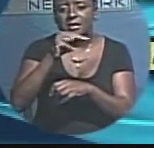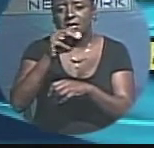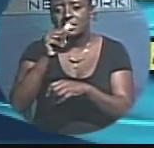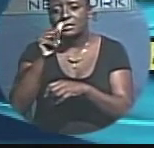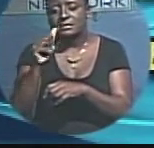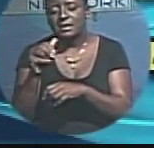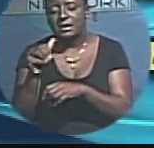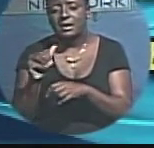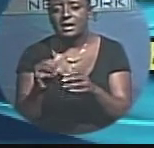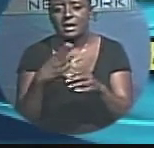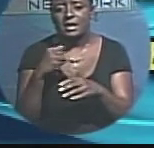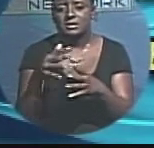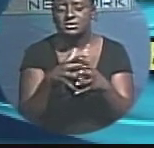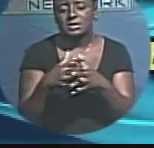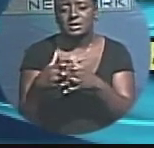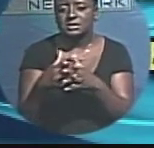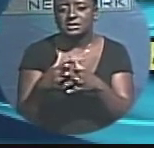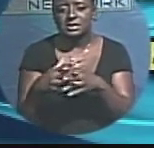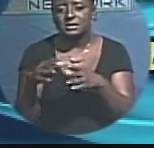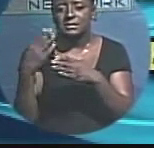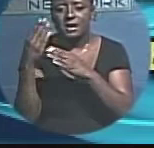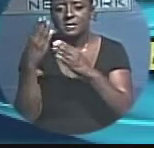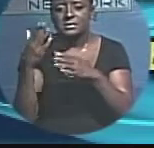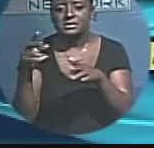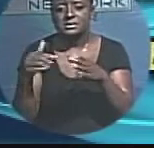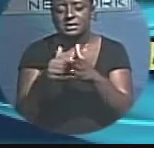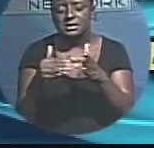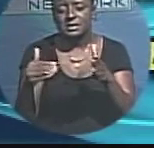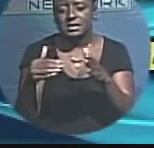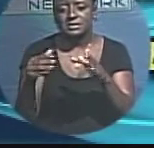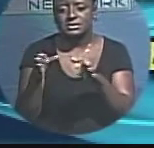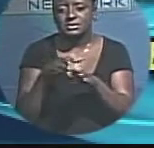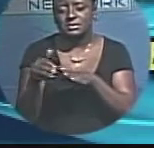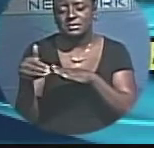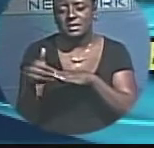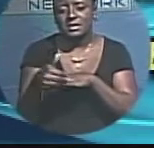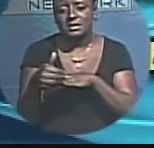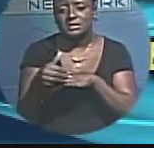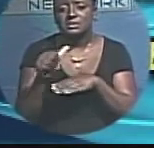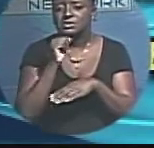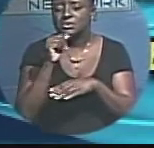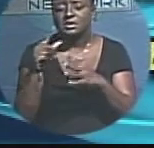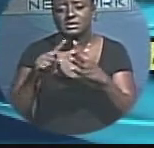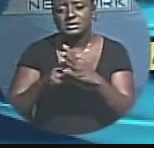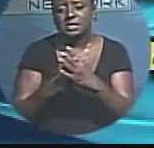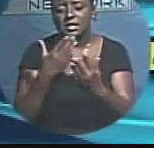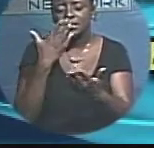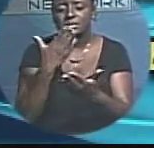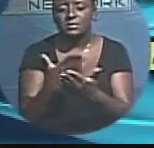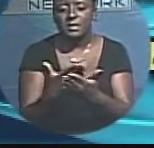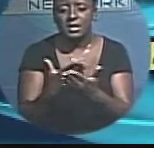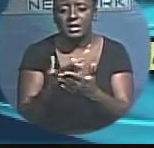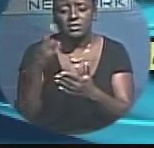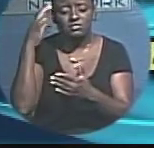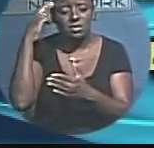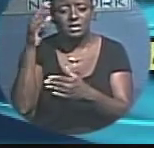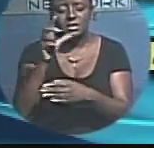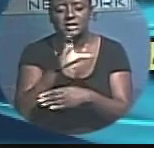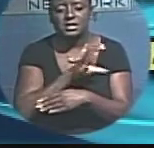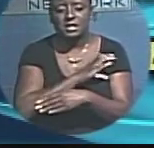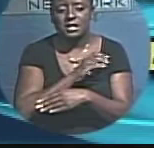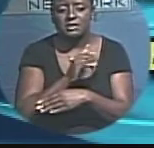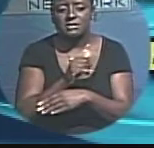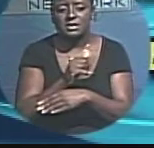Bahamas taking on Team Jamaica yesterday. Things didn't start all that well. Rodney Carey falling to Dwayne Pagan, 6-3, 1-6, and 7, 6-5 in the